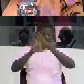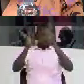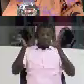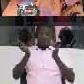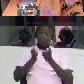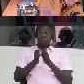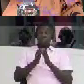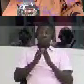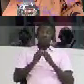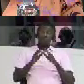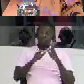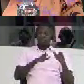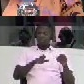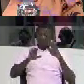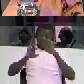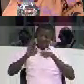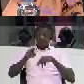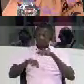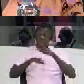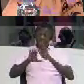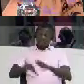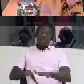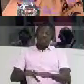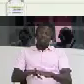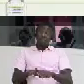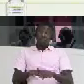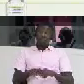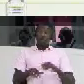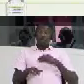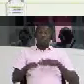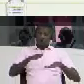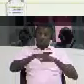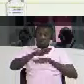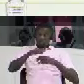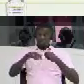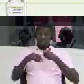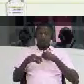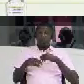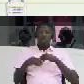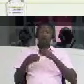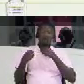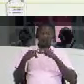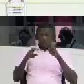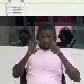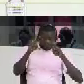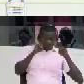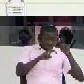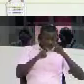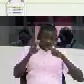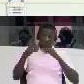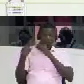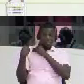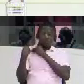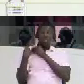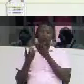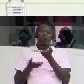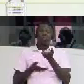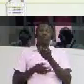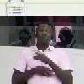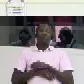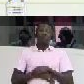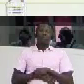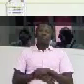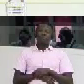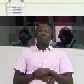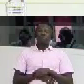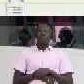All of them will climb down under my command and my supervision. And they were under my command and